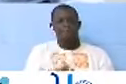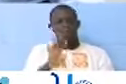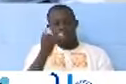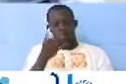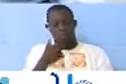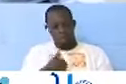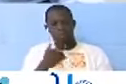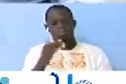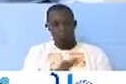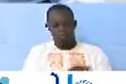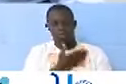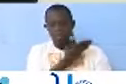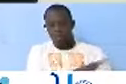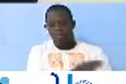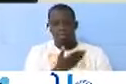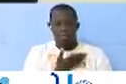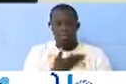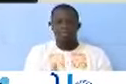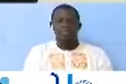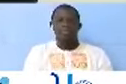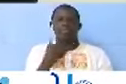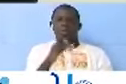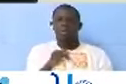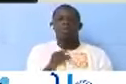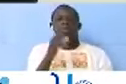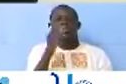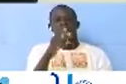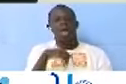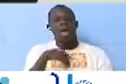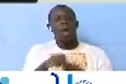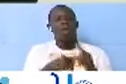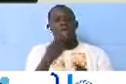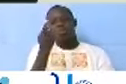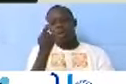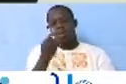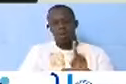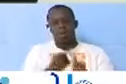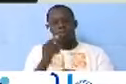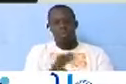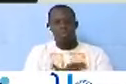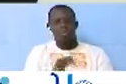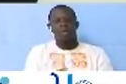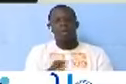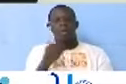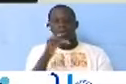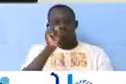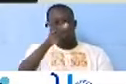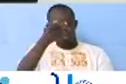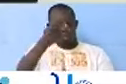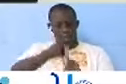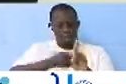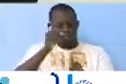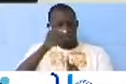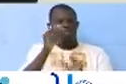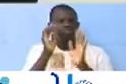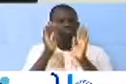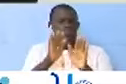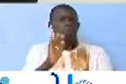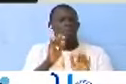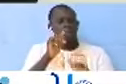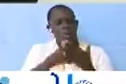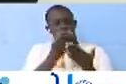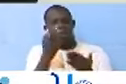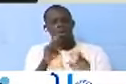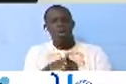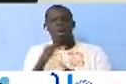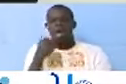Yes, I was released eventually. And during this time, you said it was a period of about 1 month. Was your salary stopped? Were you indicted or